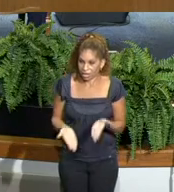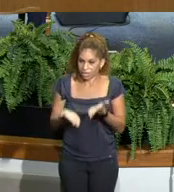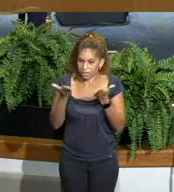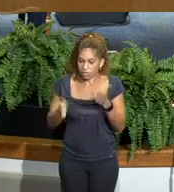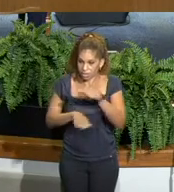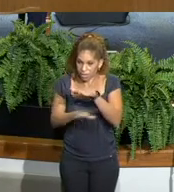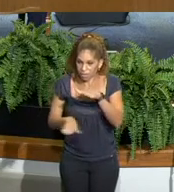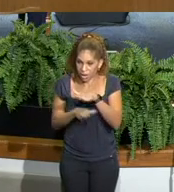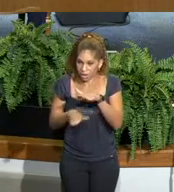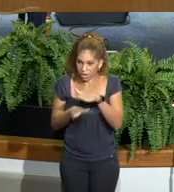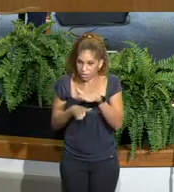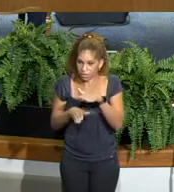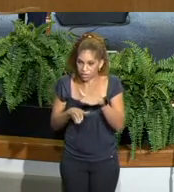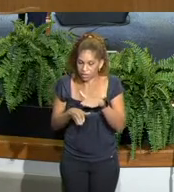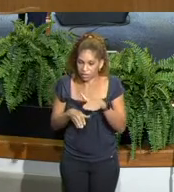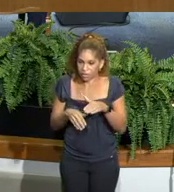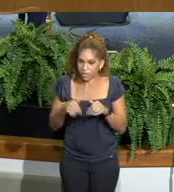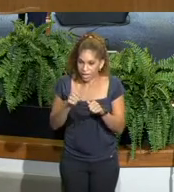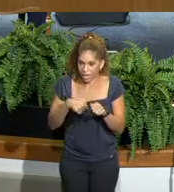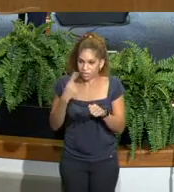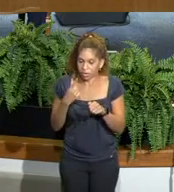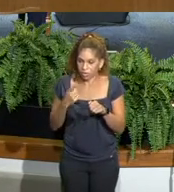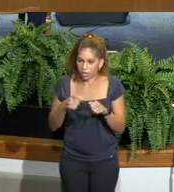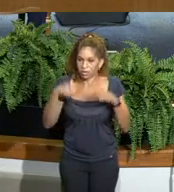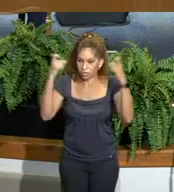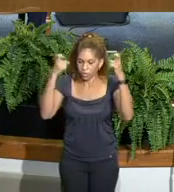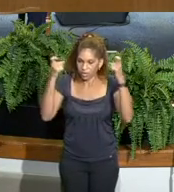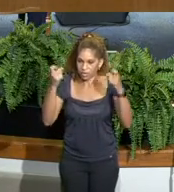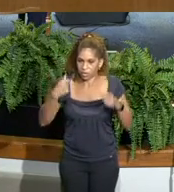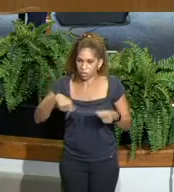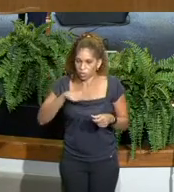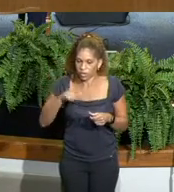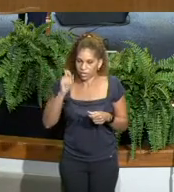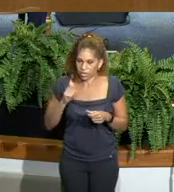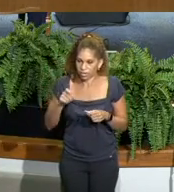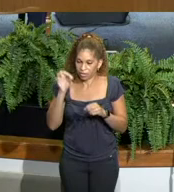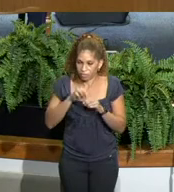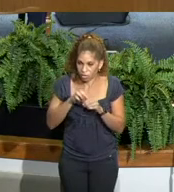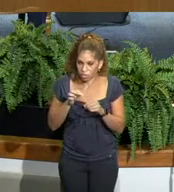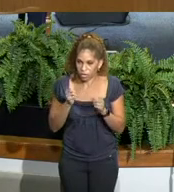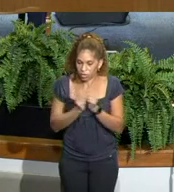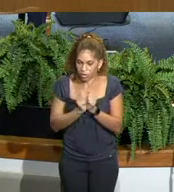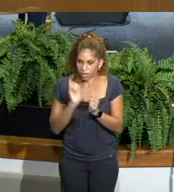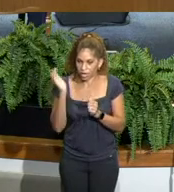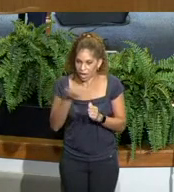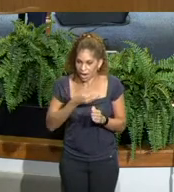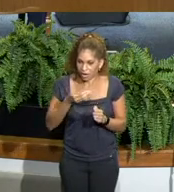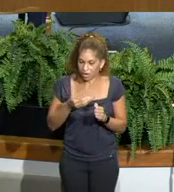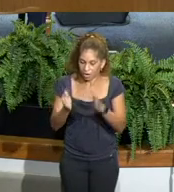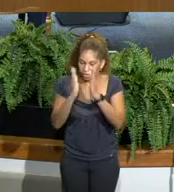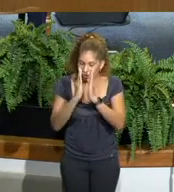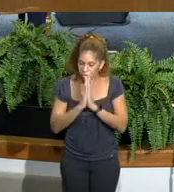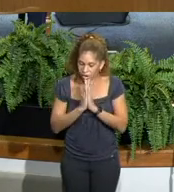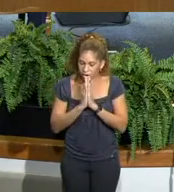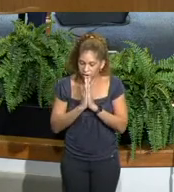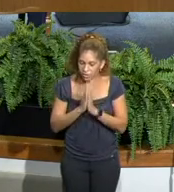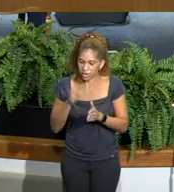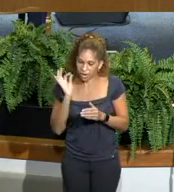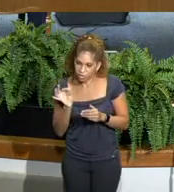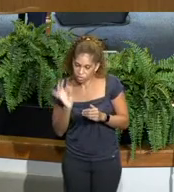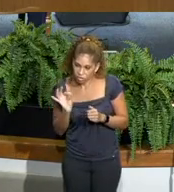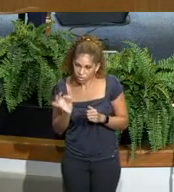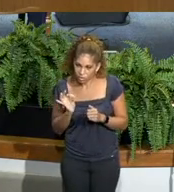We know what to do. We must vote with our prayers. We must vote with our